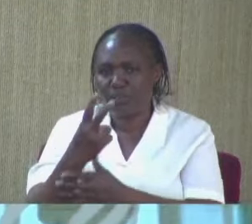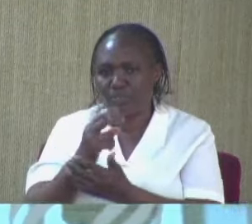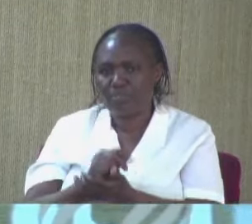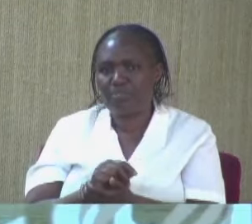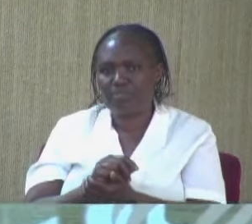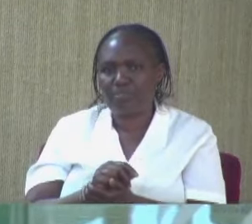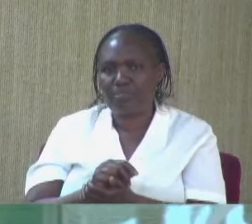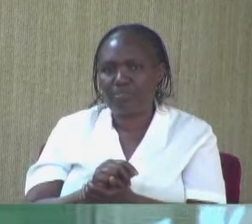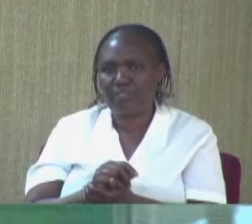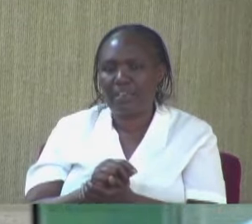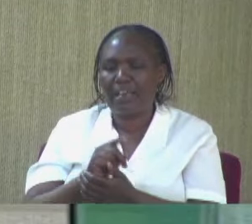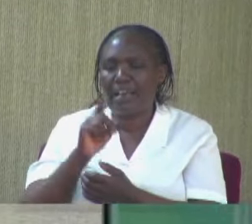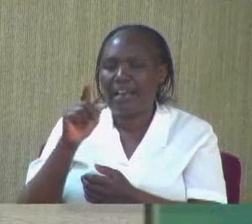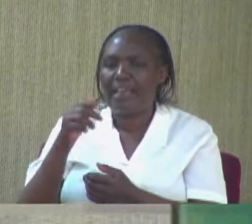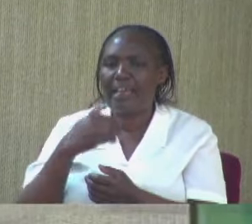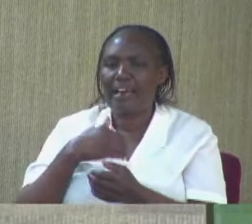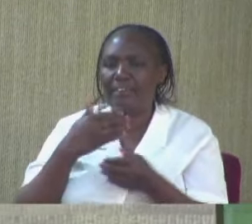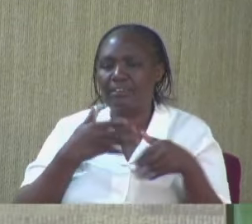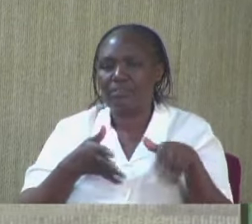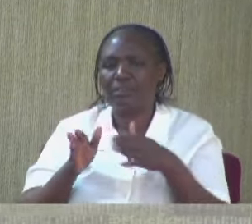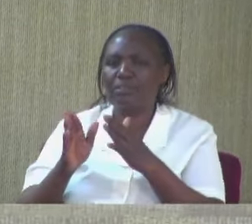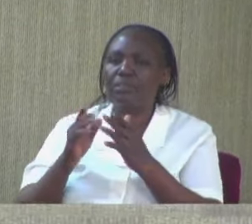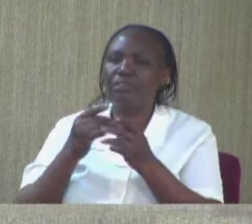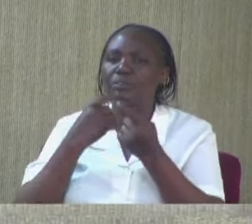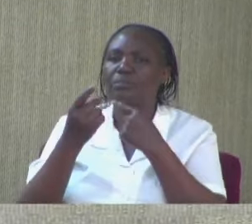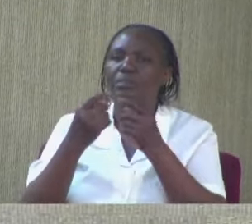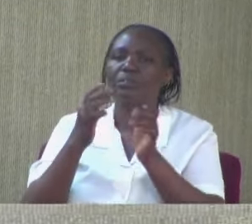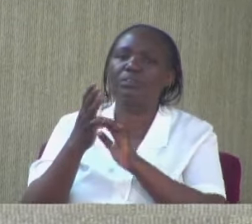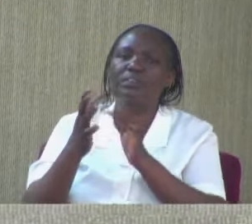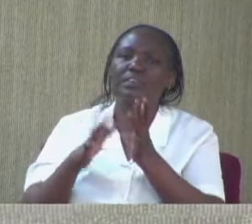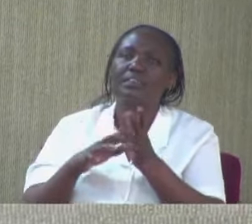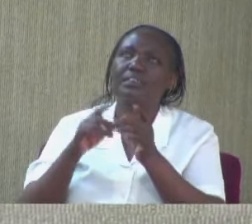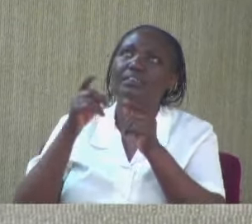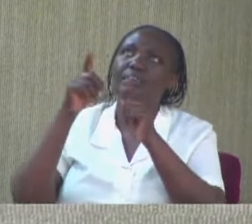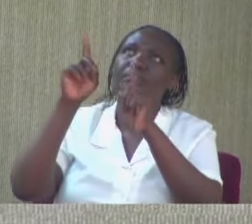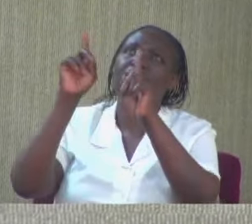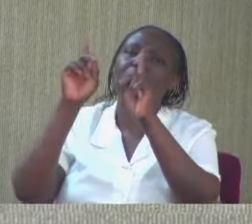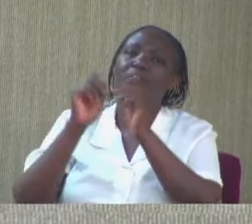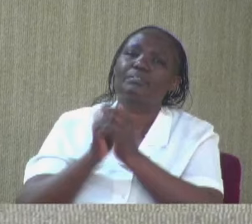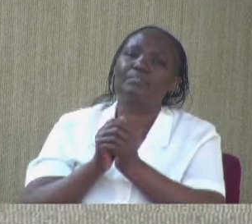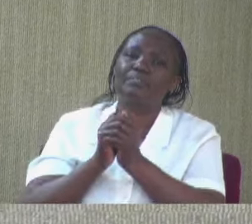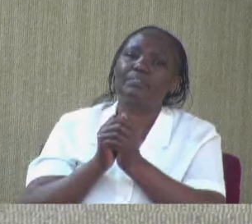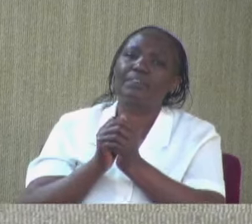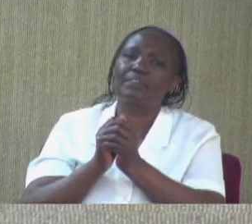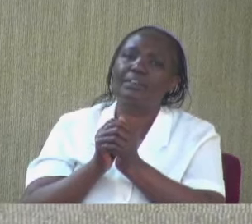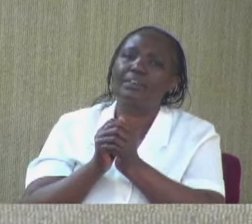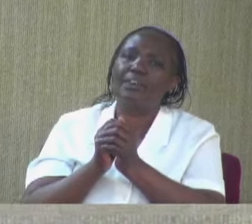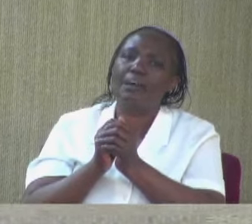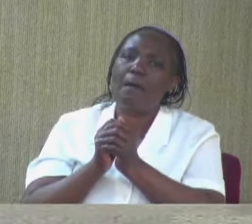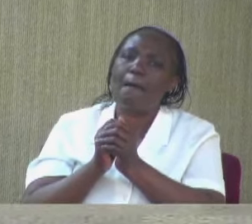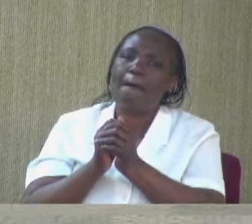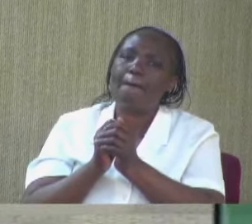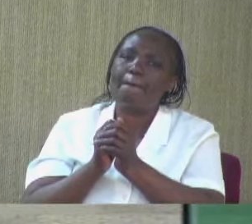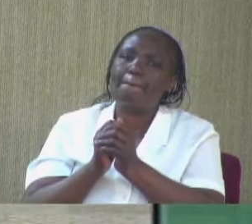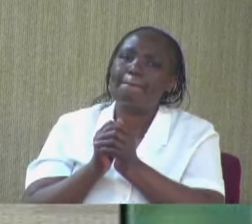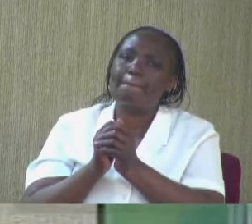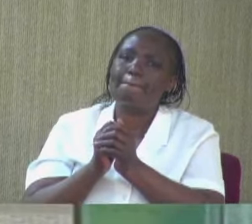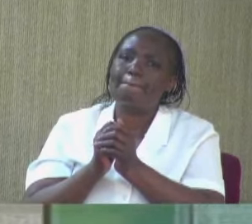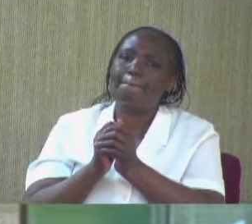Did she have the opportunity to speak to Jesus himself in vision?